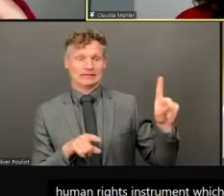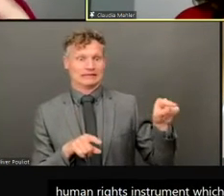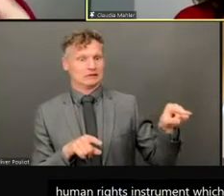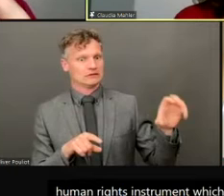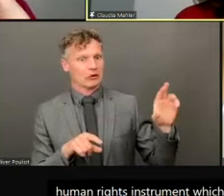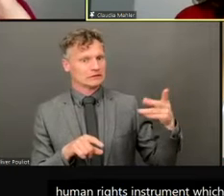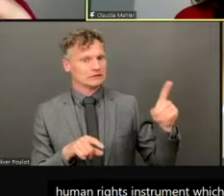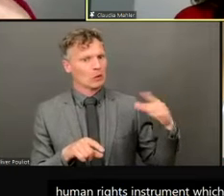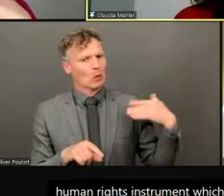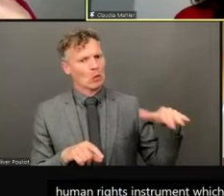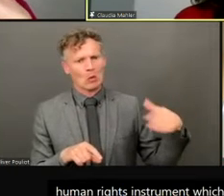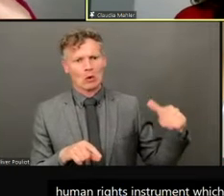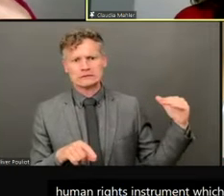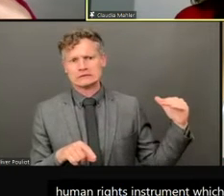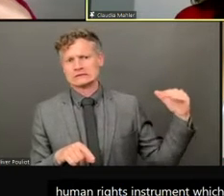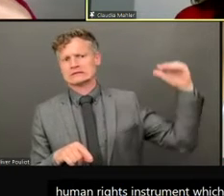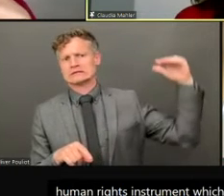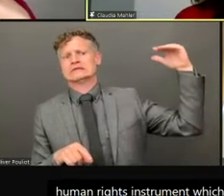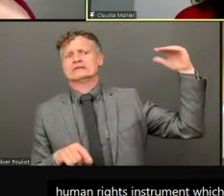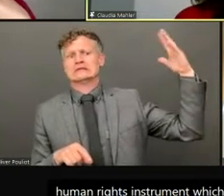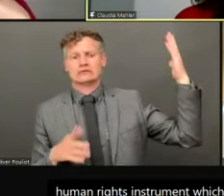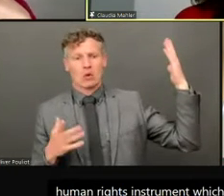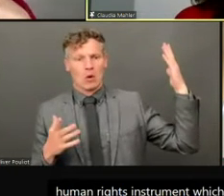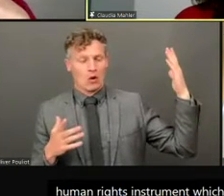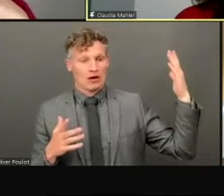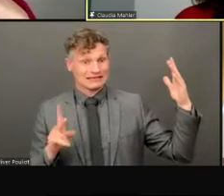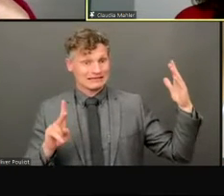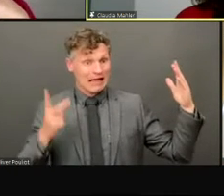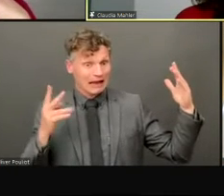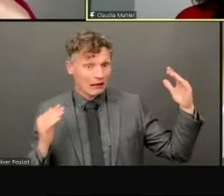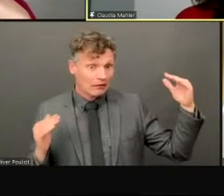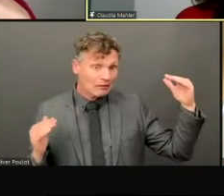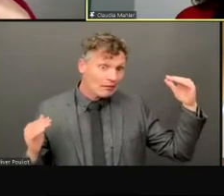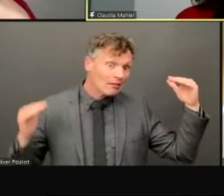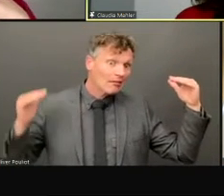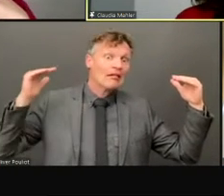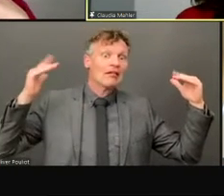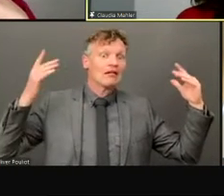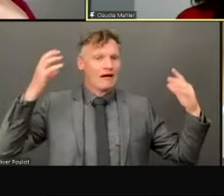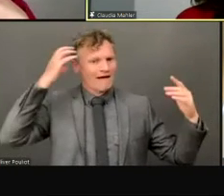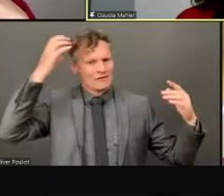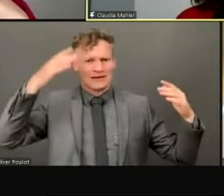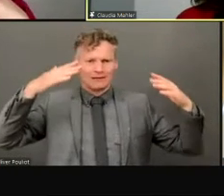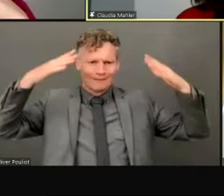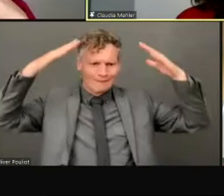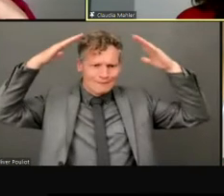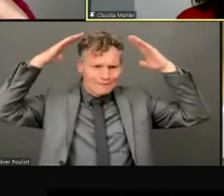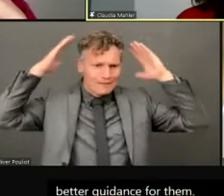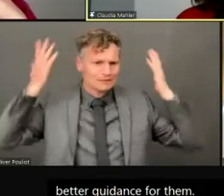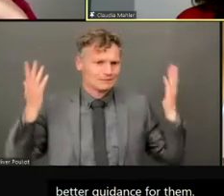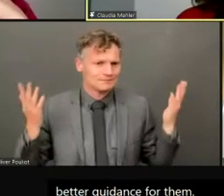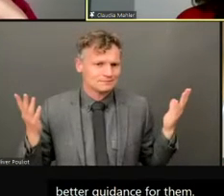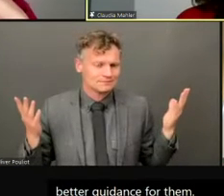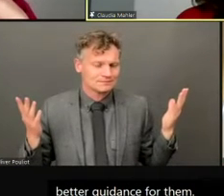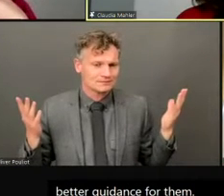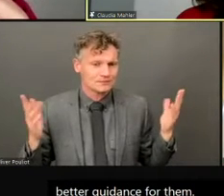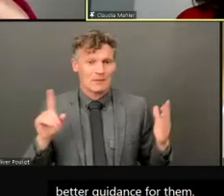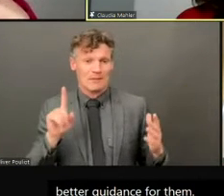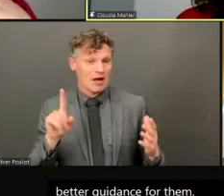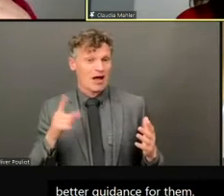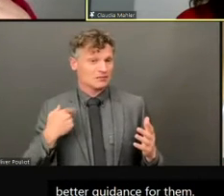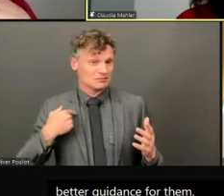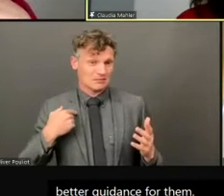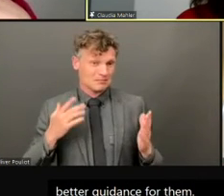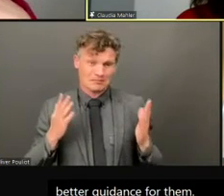them. But what we always need to spell out that there is a group which also